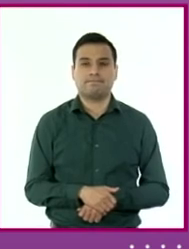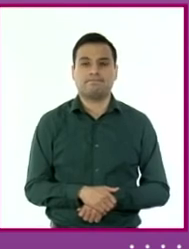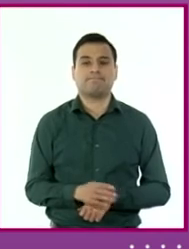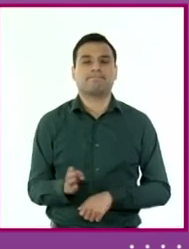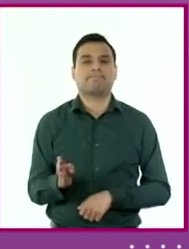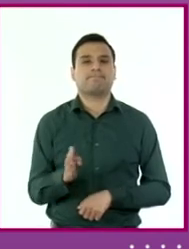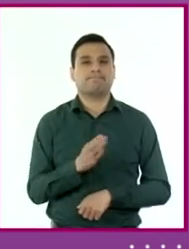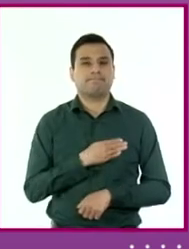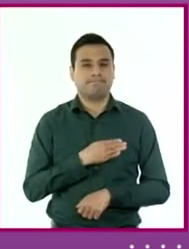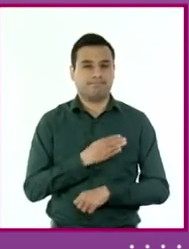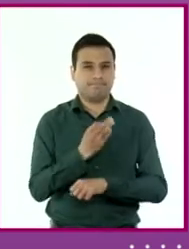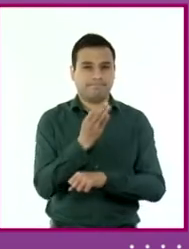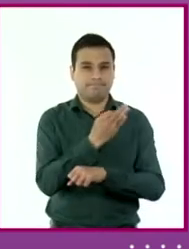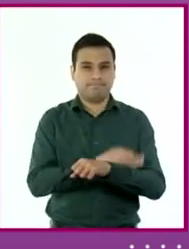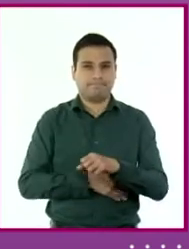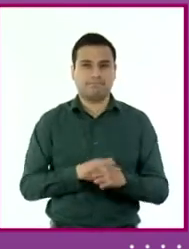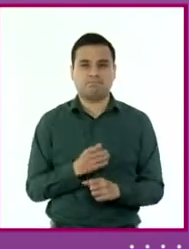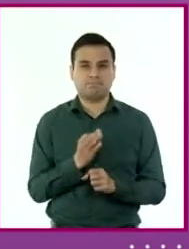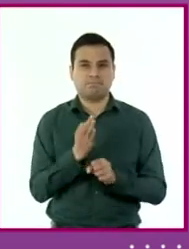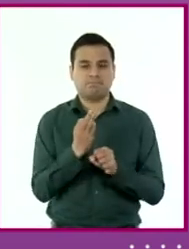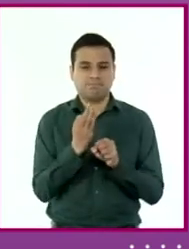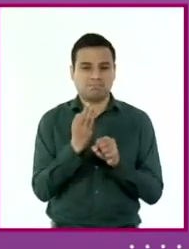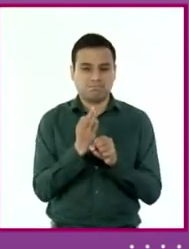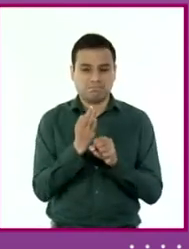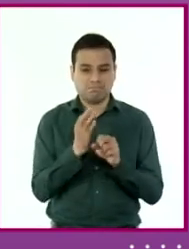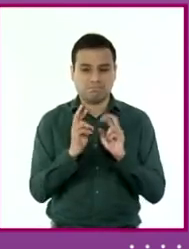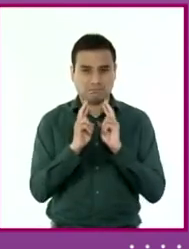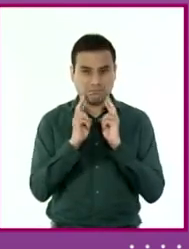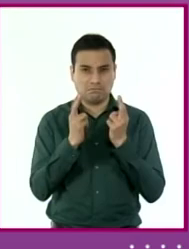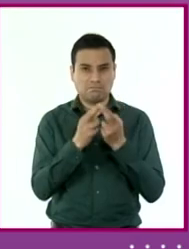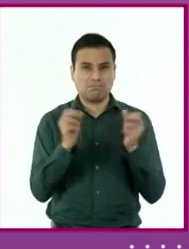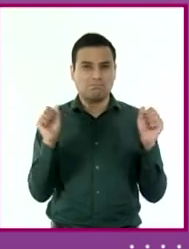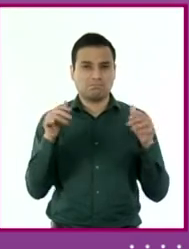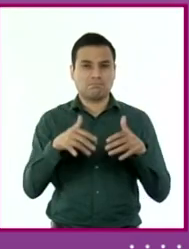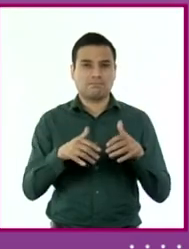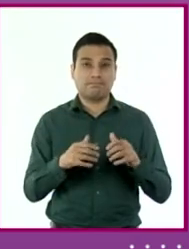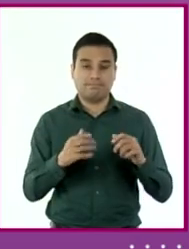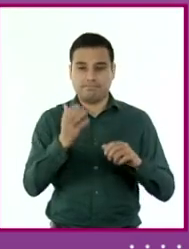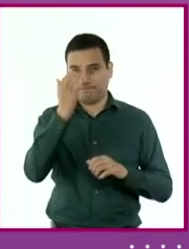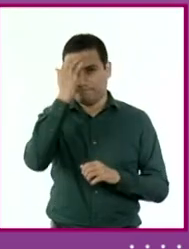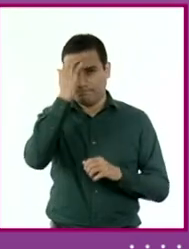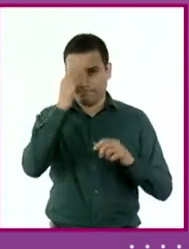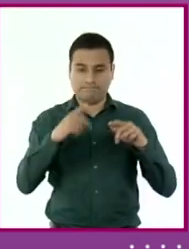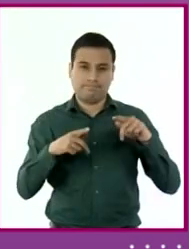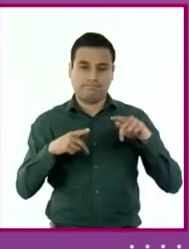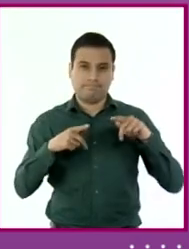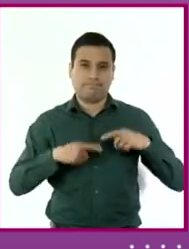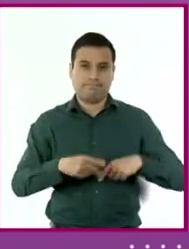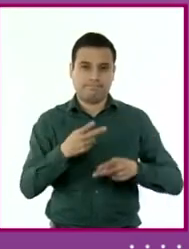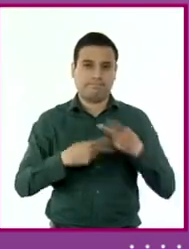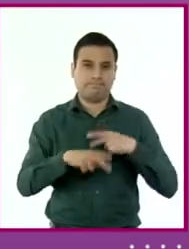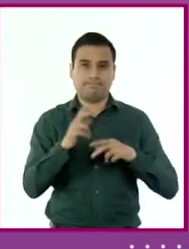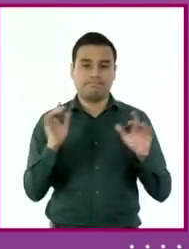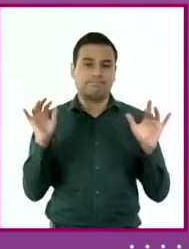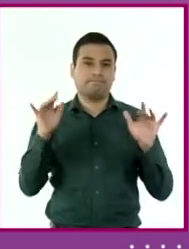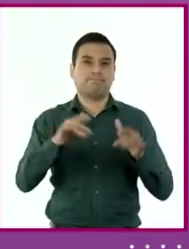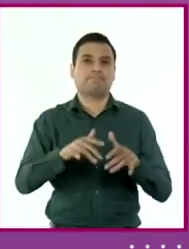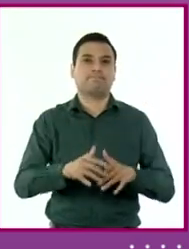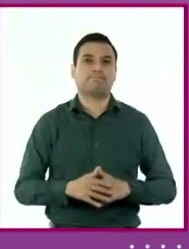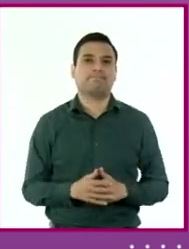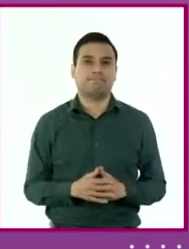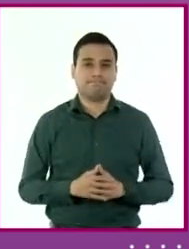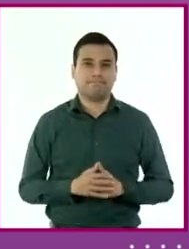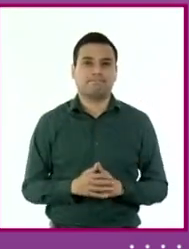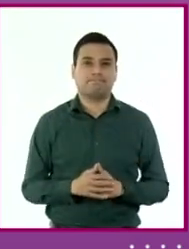Buenas tardes. Estamos reunidos para conocer a unos visitantes de Leningrado, quienes vienen a conocer las instalaciones de